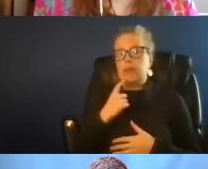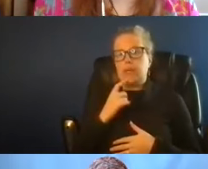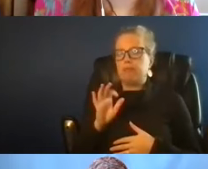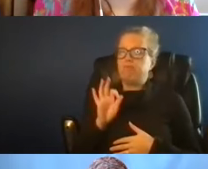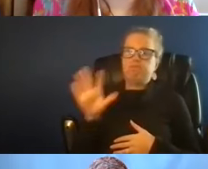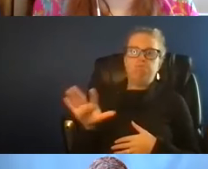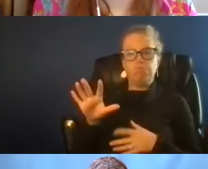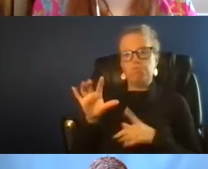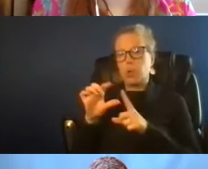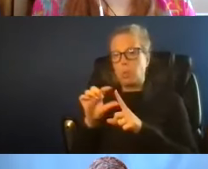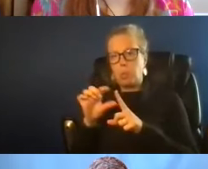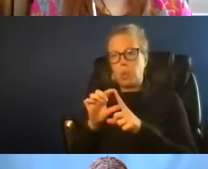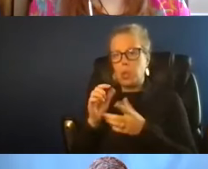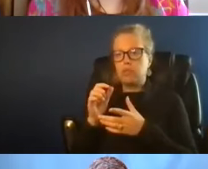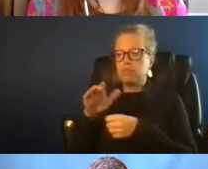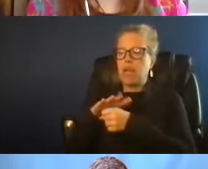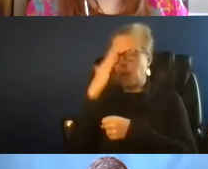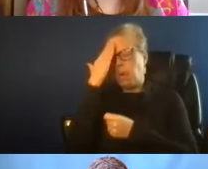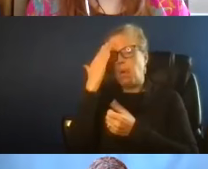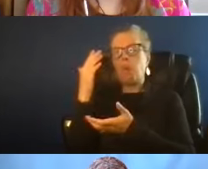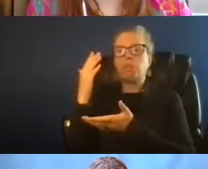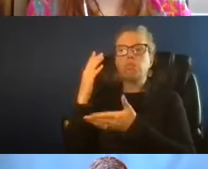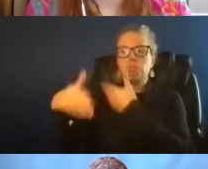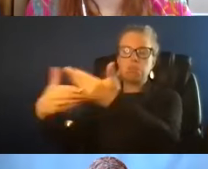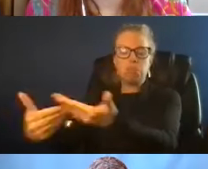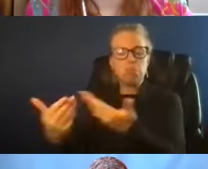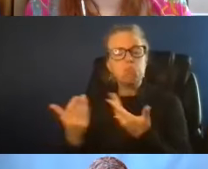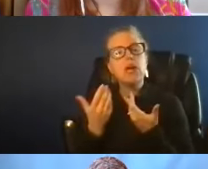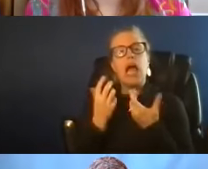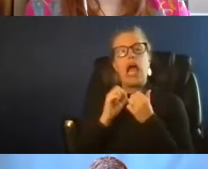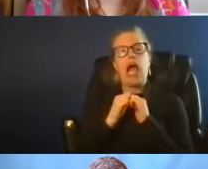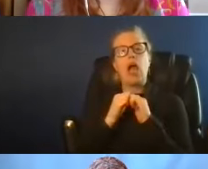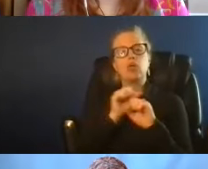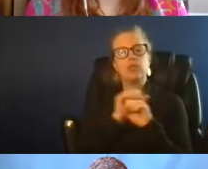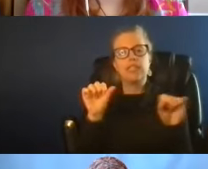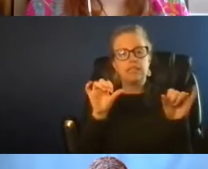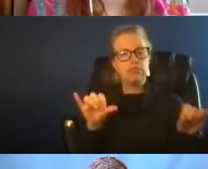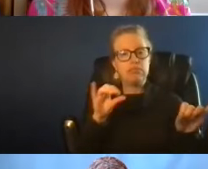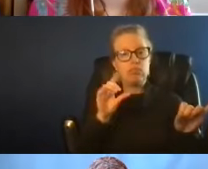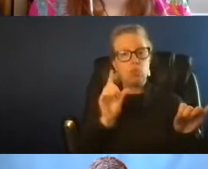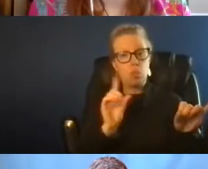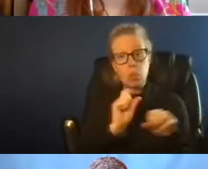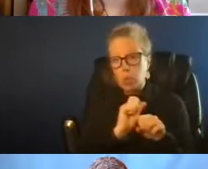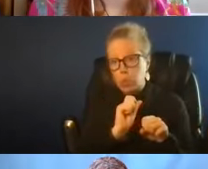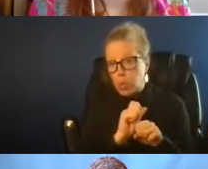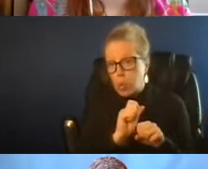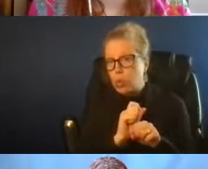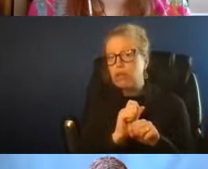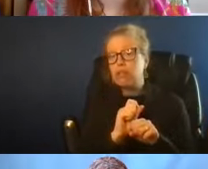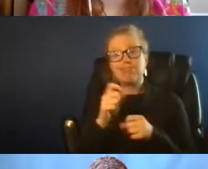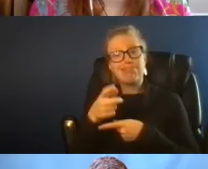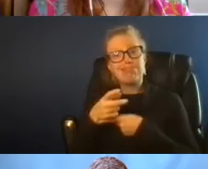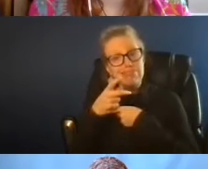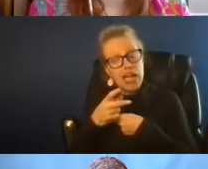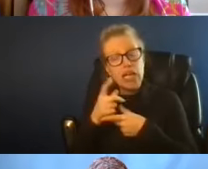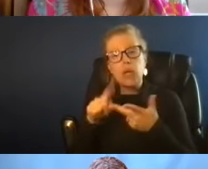We have tips here for how to stay safe at work, how to stay safe at daycare or